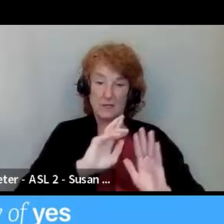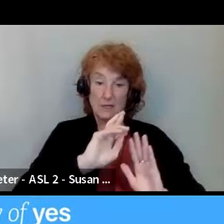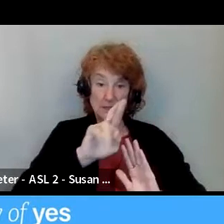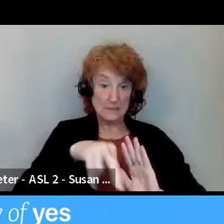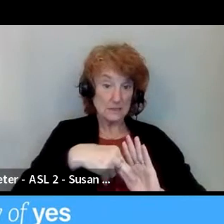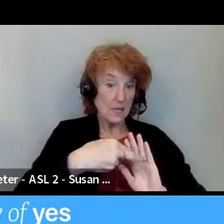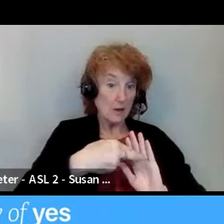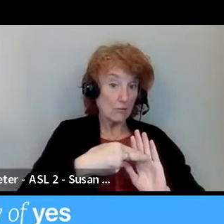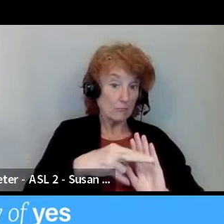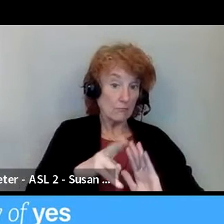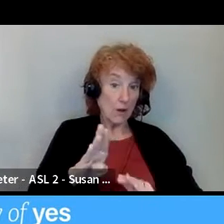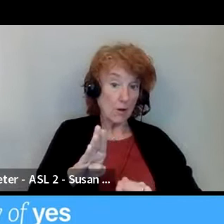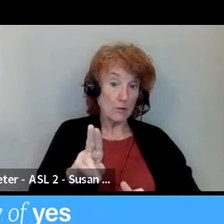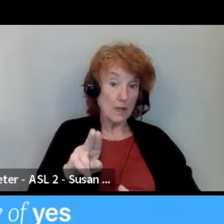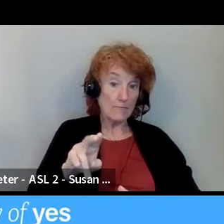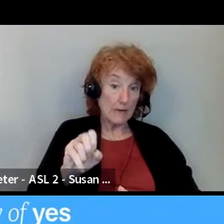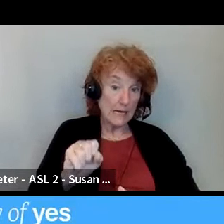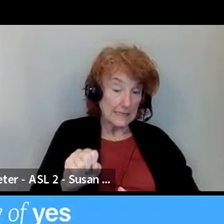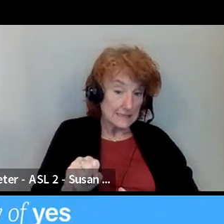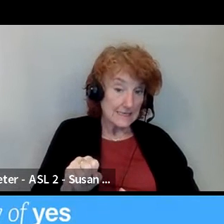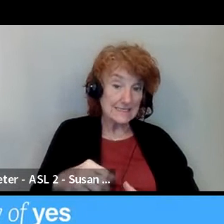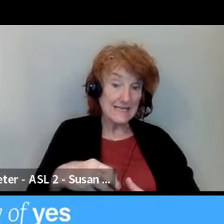outer boroughs in the TODs